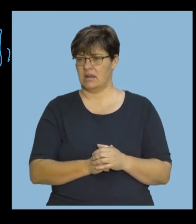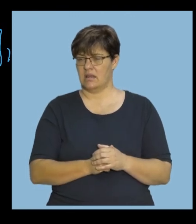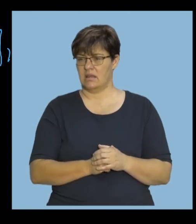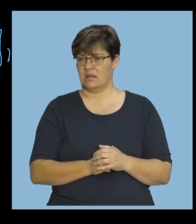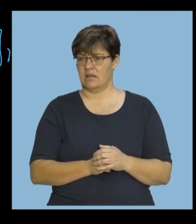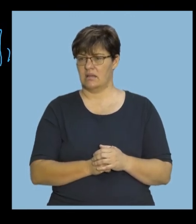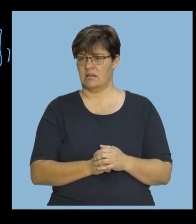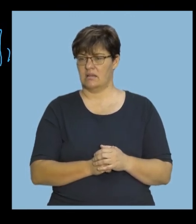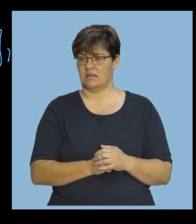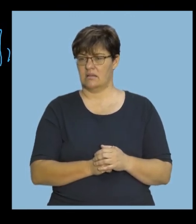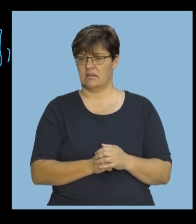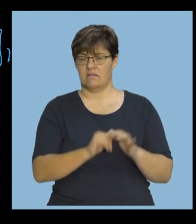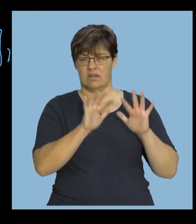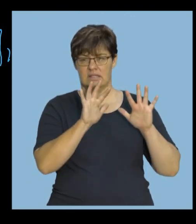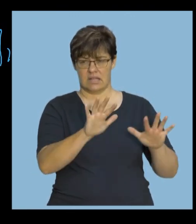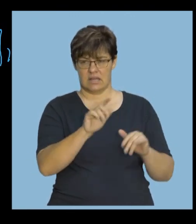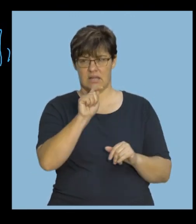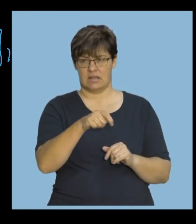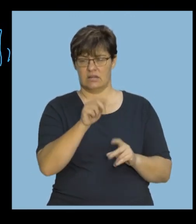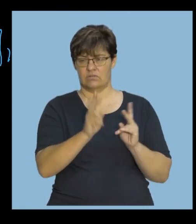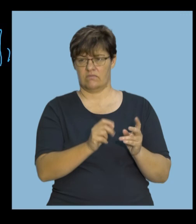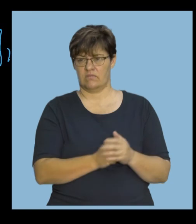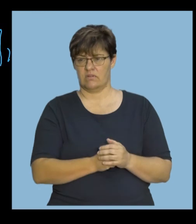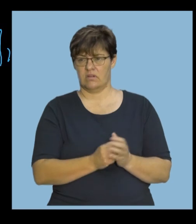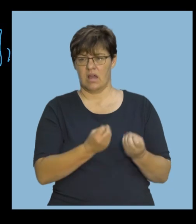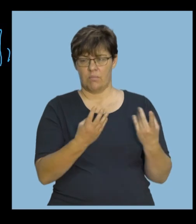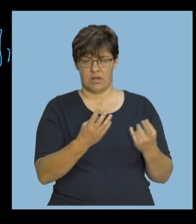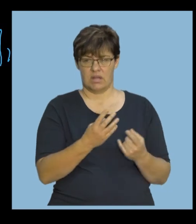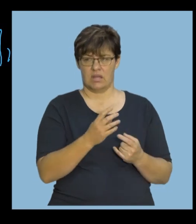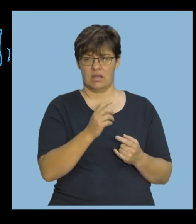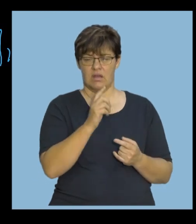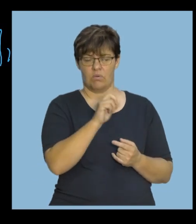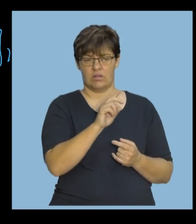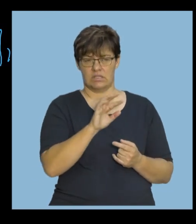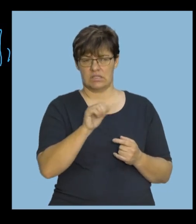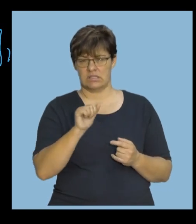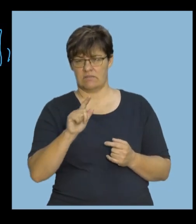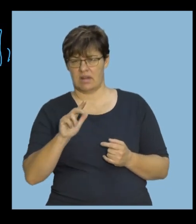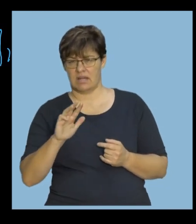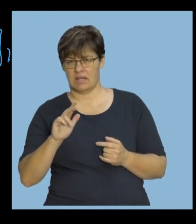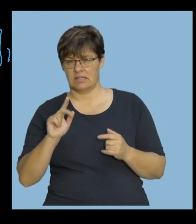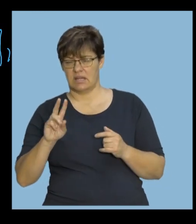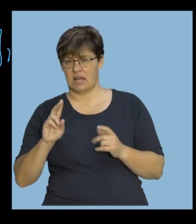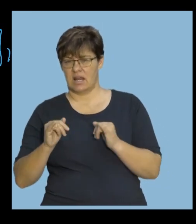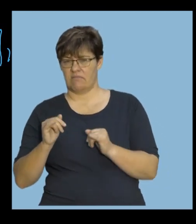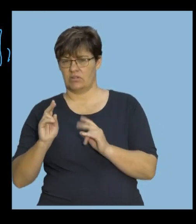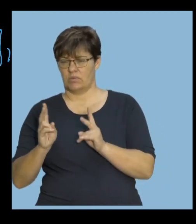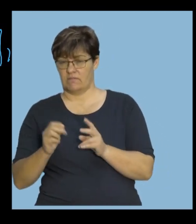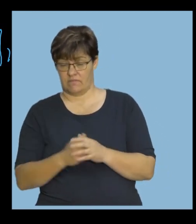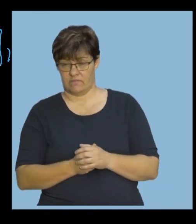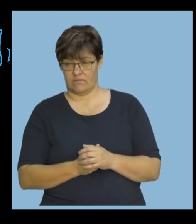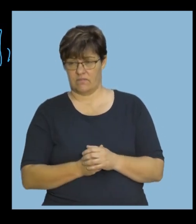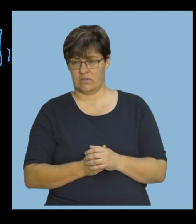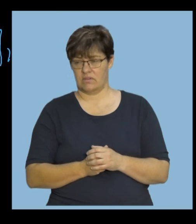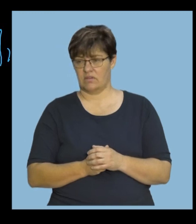10, then 12. Then we have 10 and 12. How many data sets do we have? 1, 2, 3, 4, 5, 6,